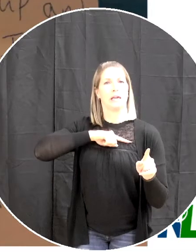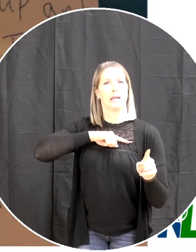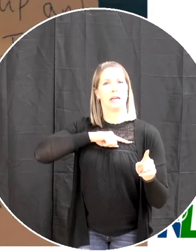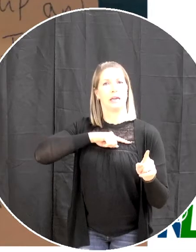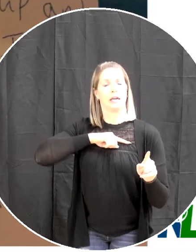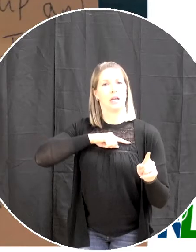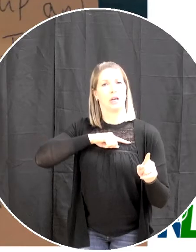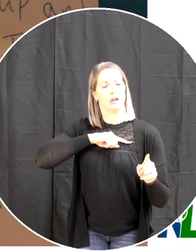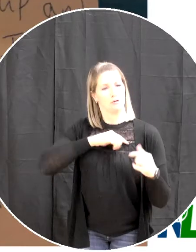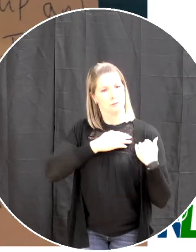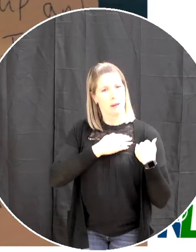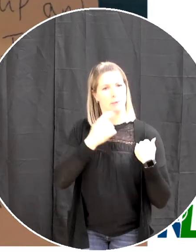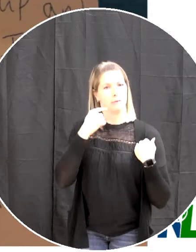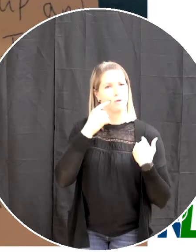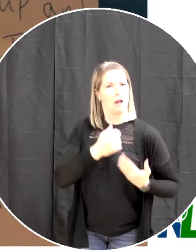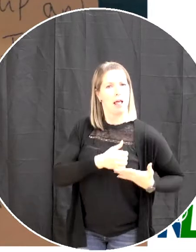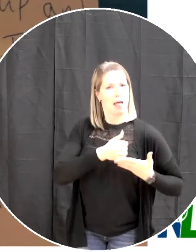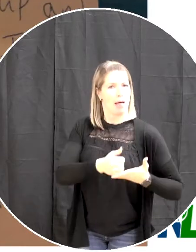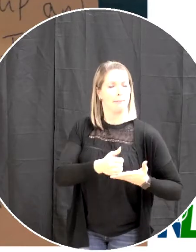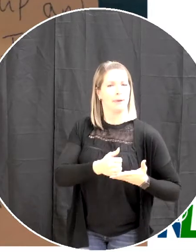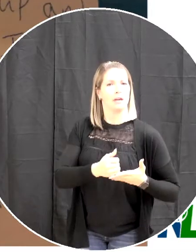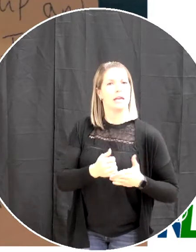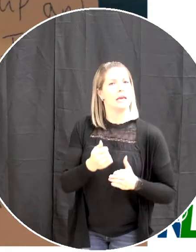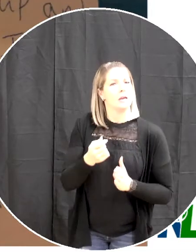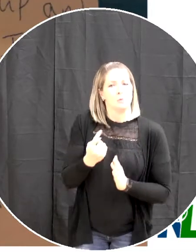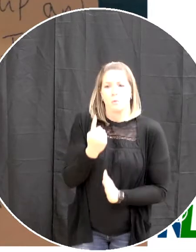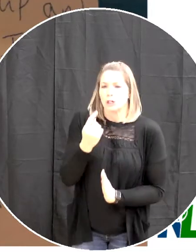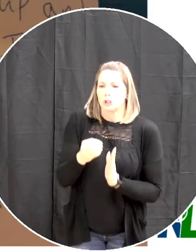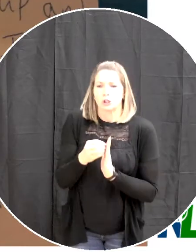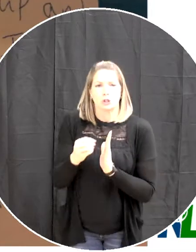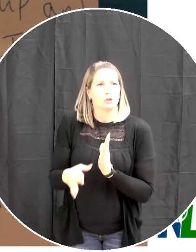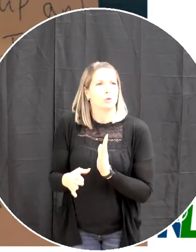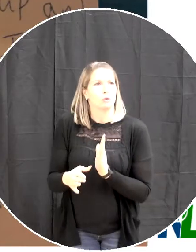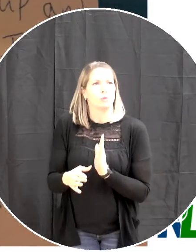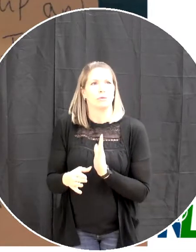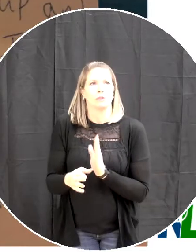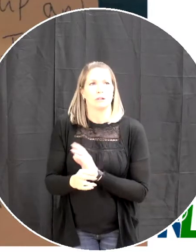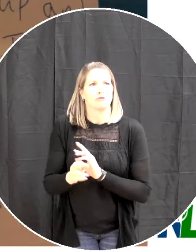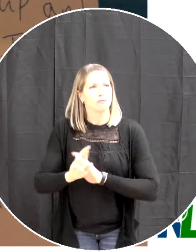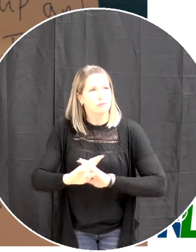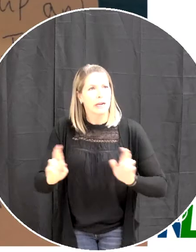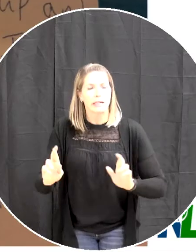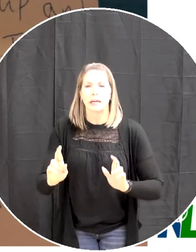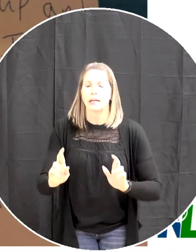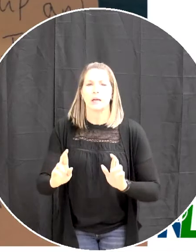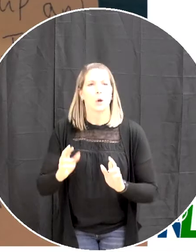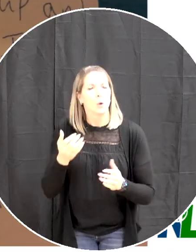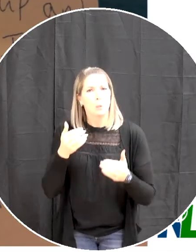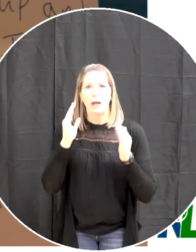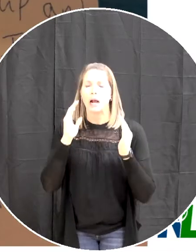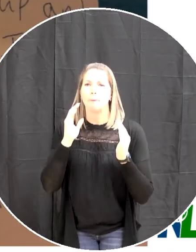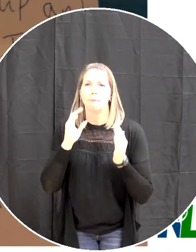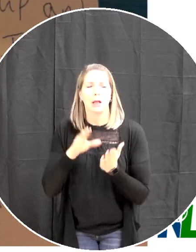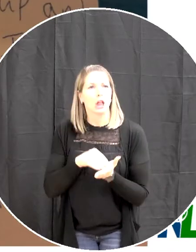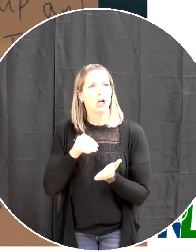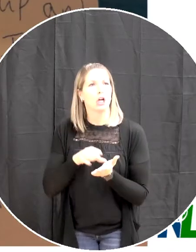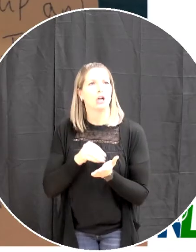do. This student shows up every day, eager, willing, and waiting to soak up every learning opportunity. Year